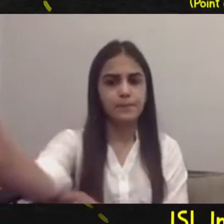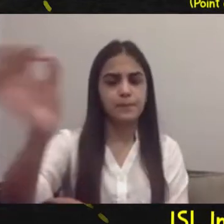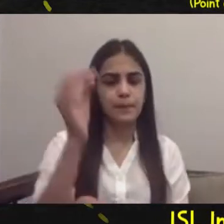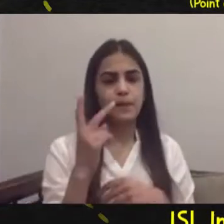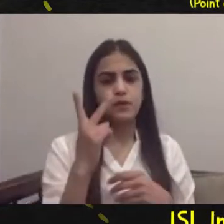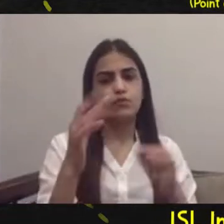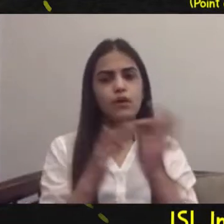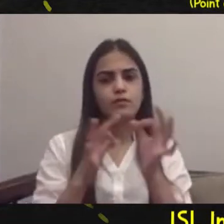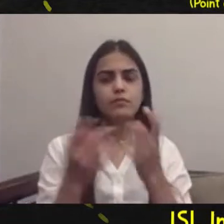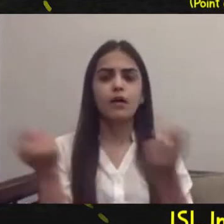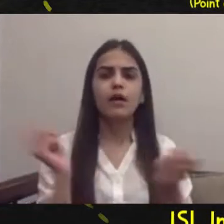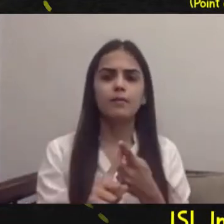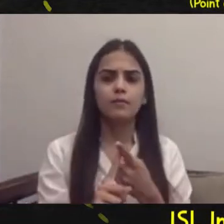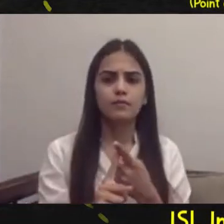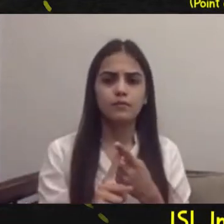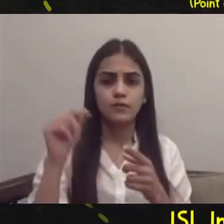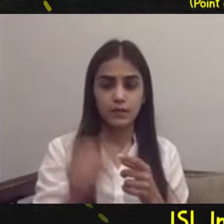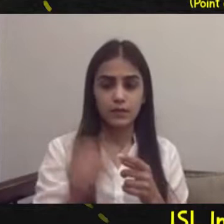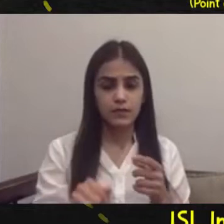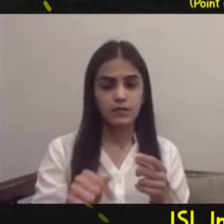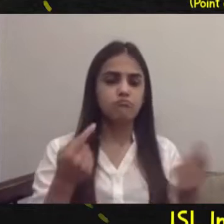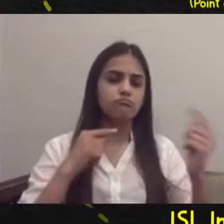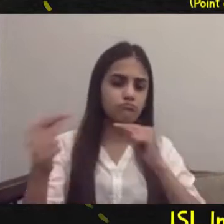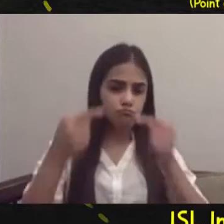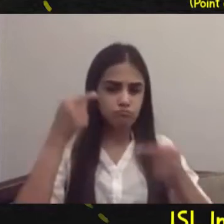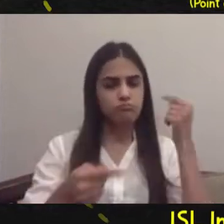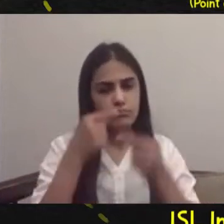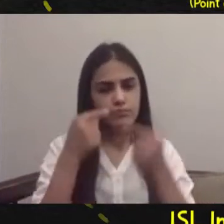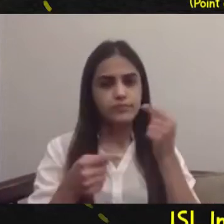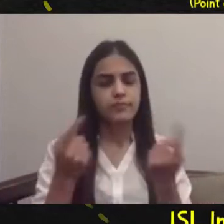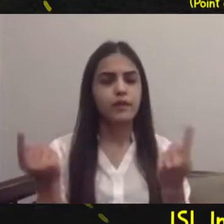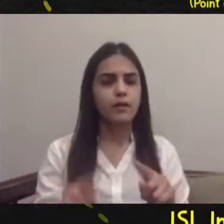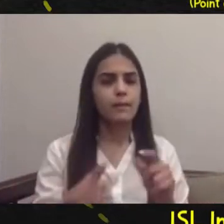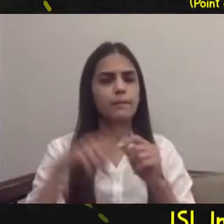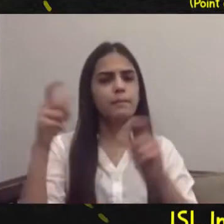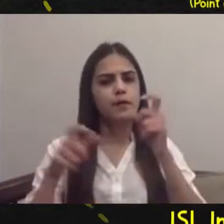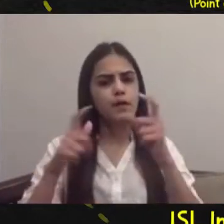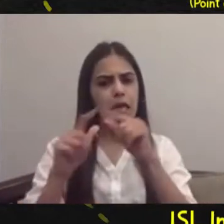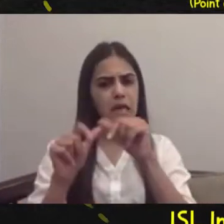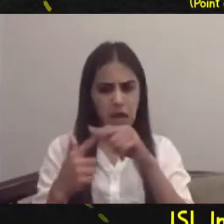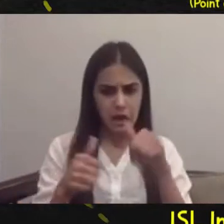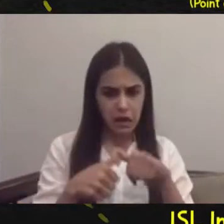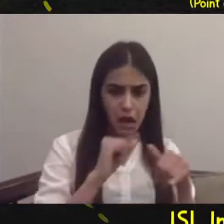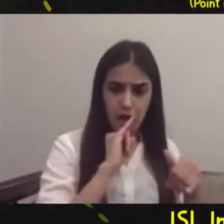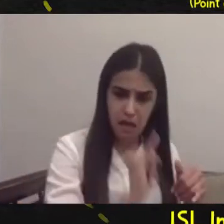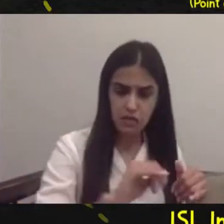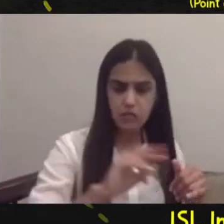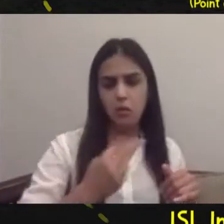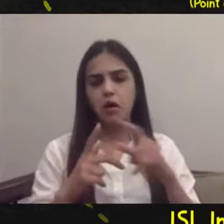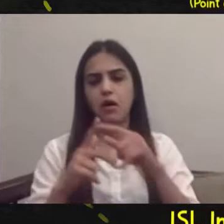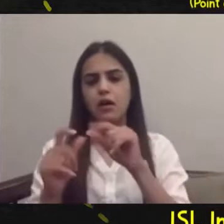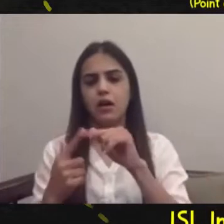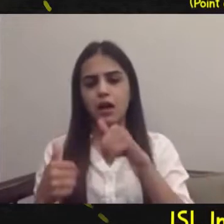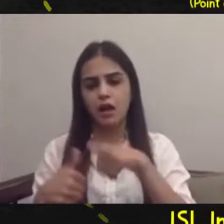happened when this debate went online and people had to decide whether we say data is or data are.